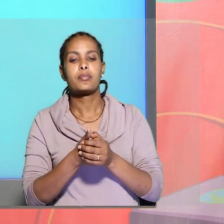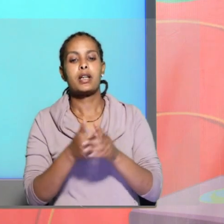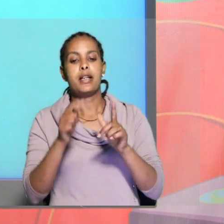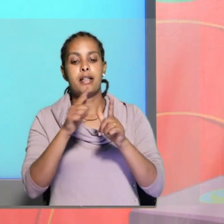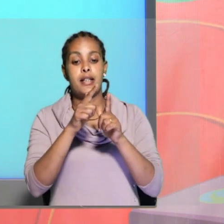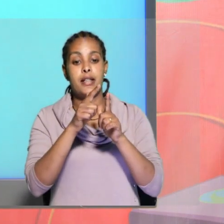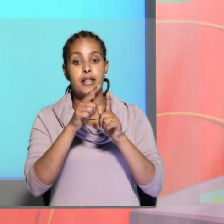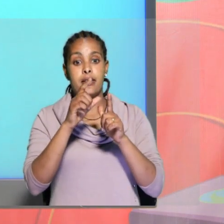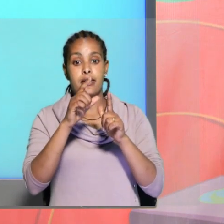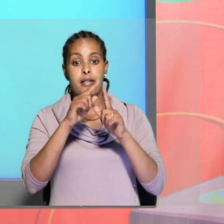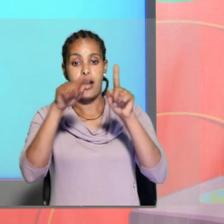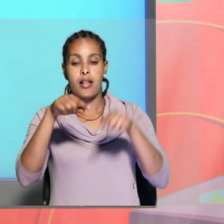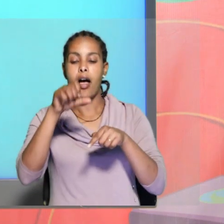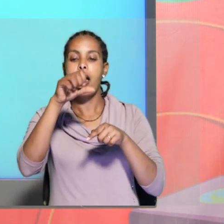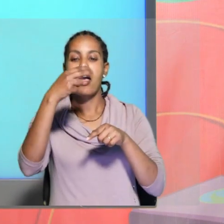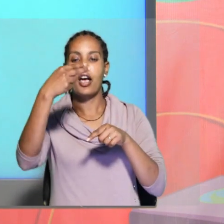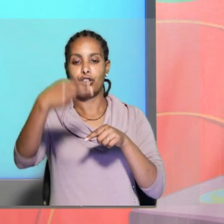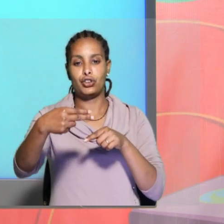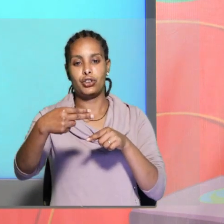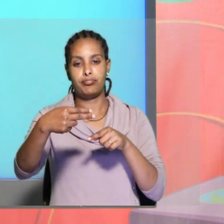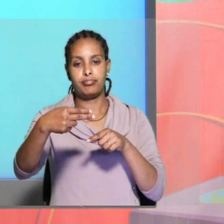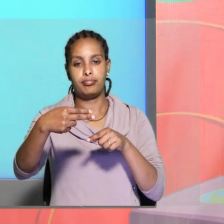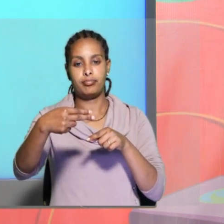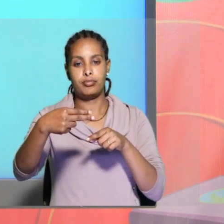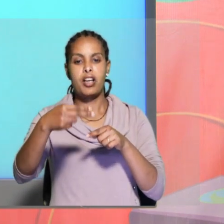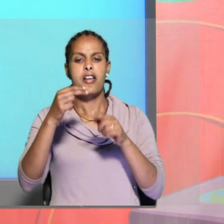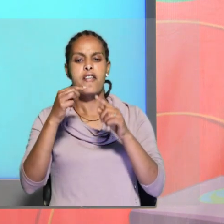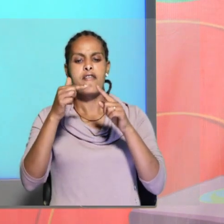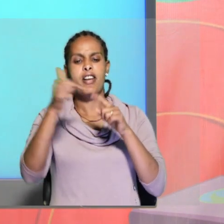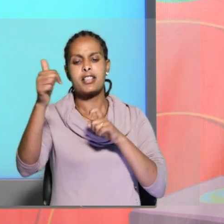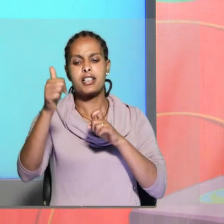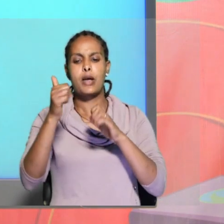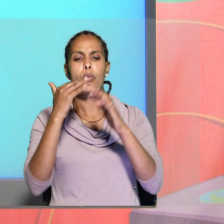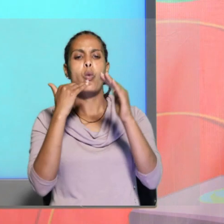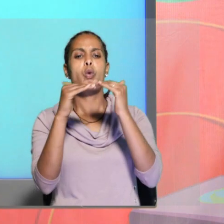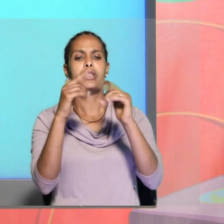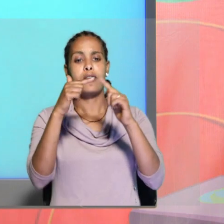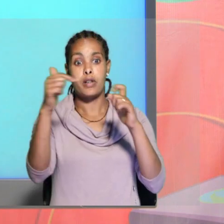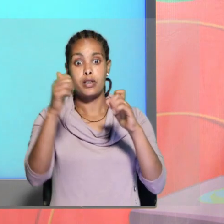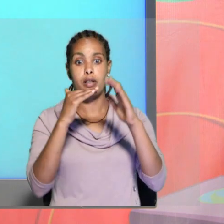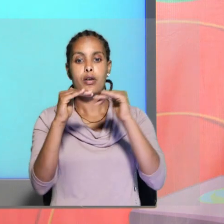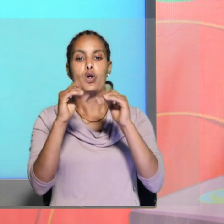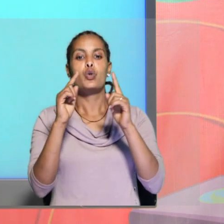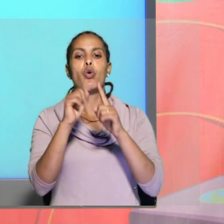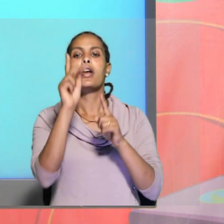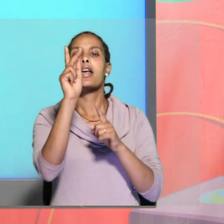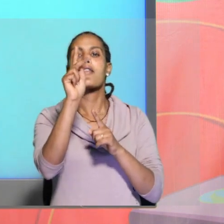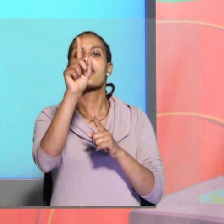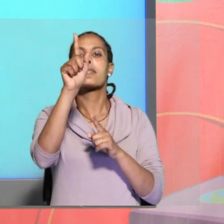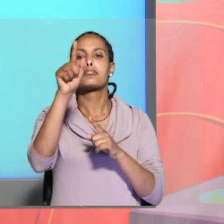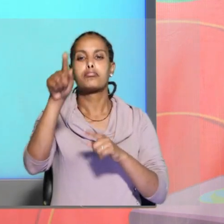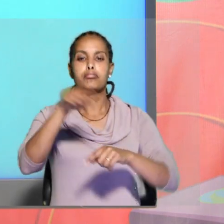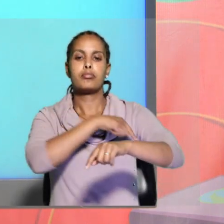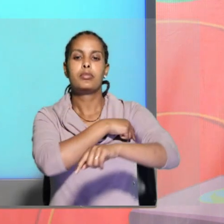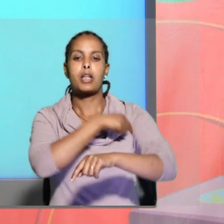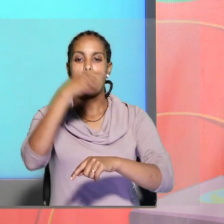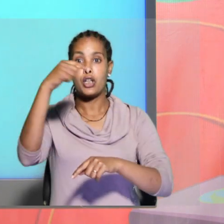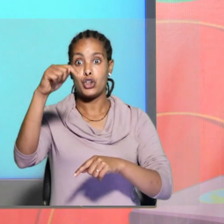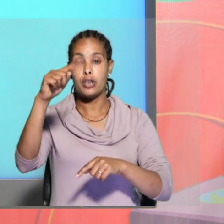delta H, but inversely proportional to Kelvin temperature